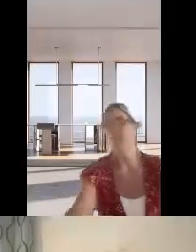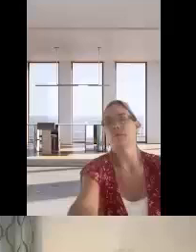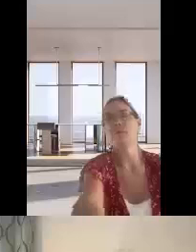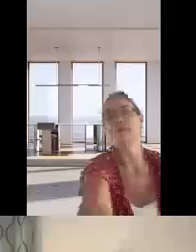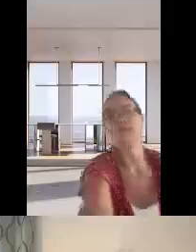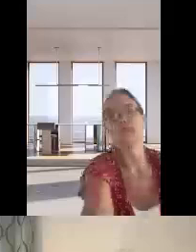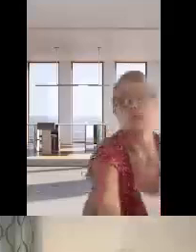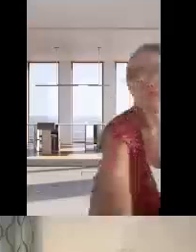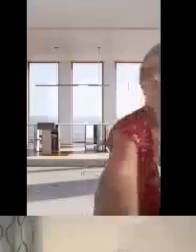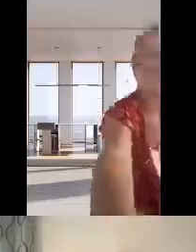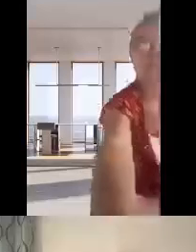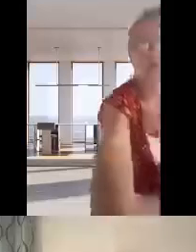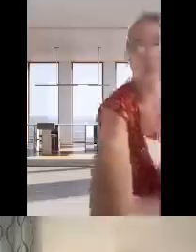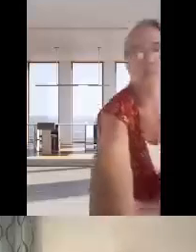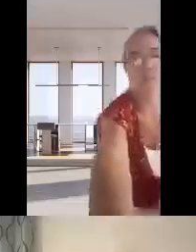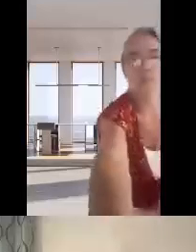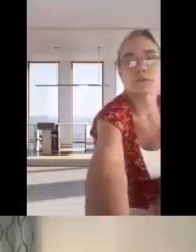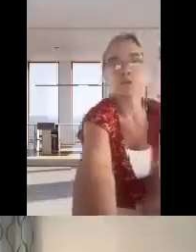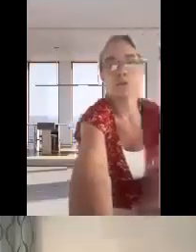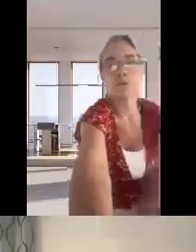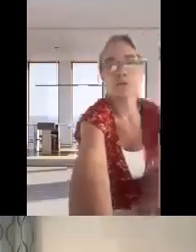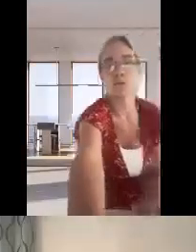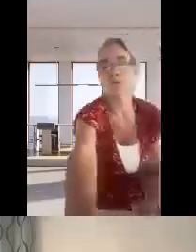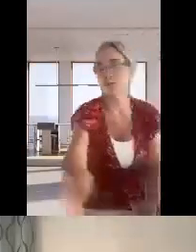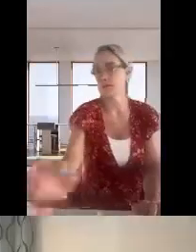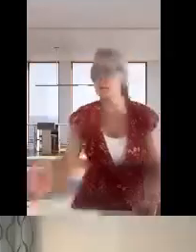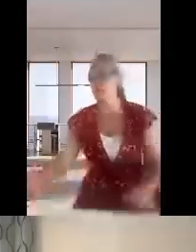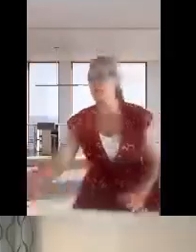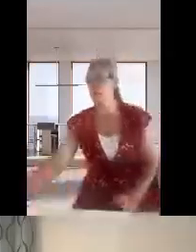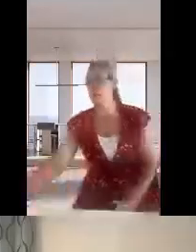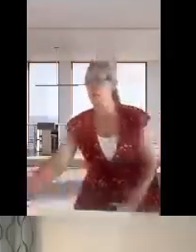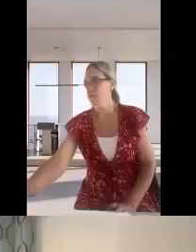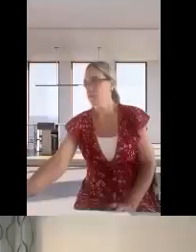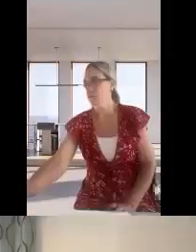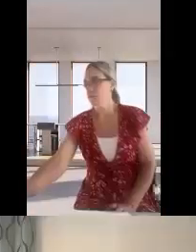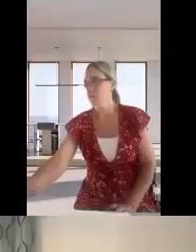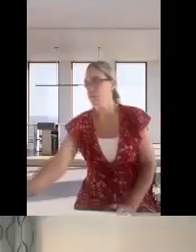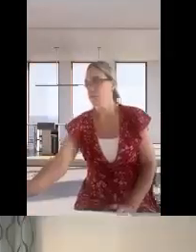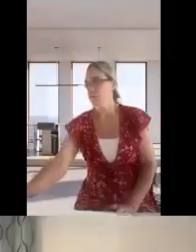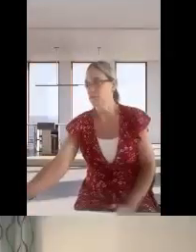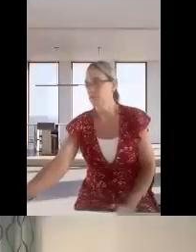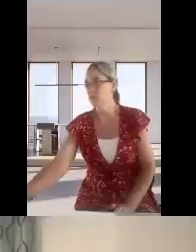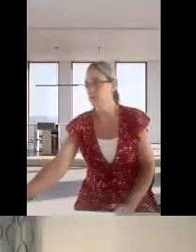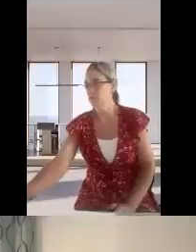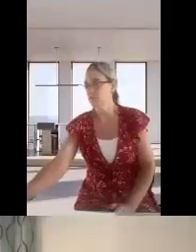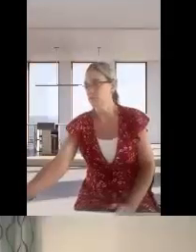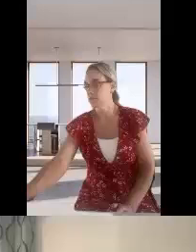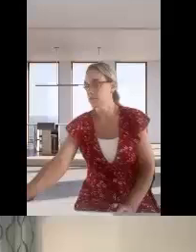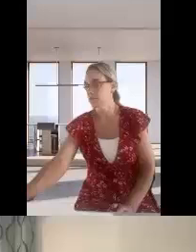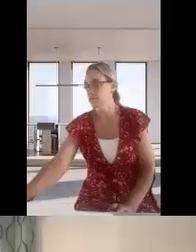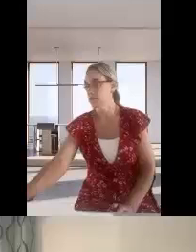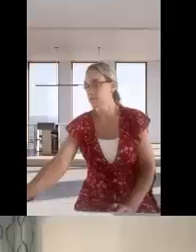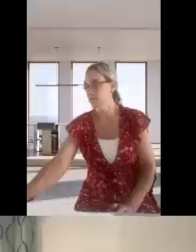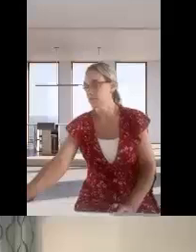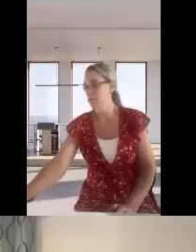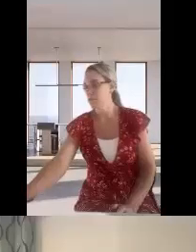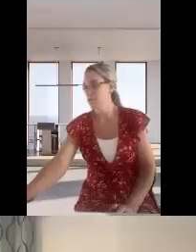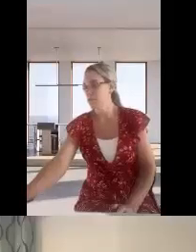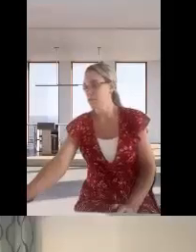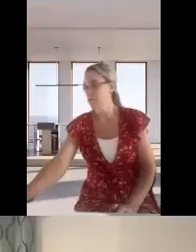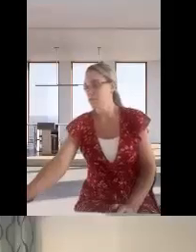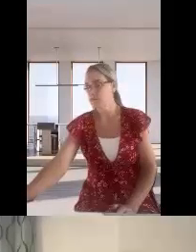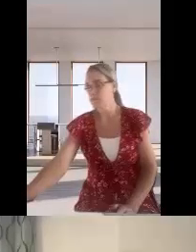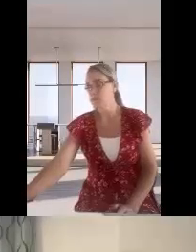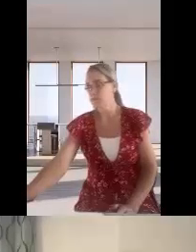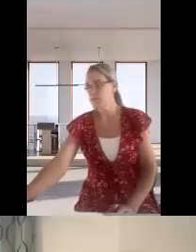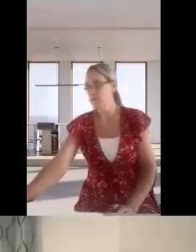50 LTO educational assistants. We would like to add the LTOs to make sure that they're required for